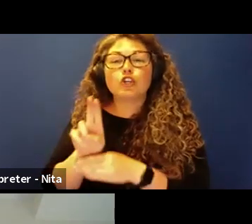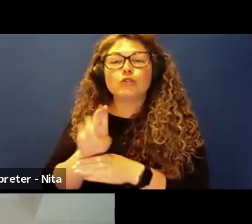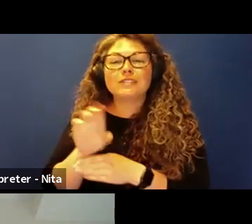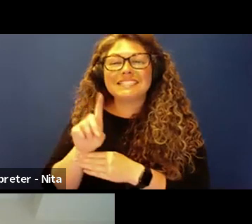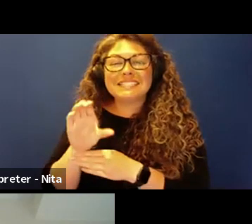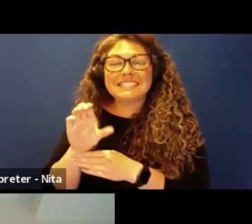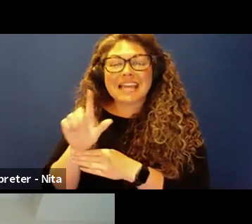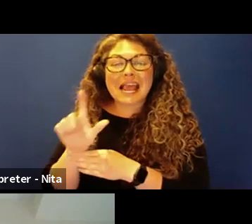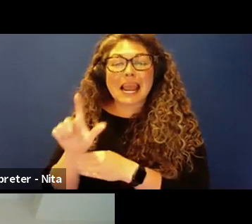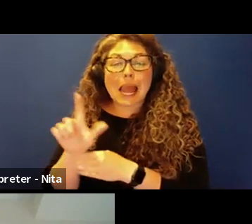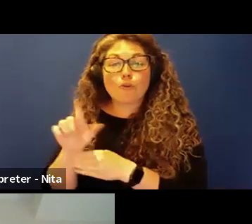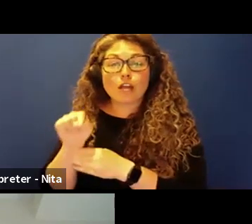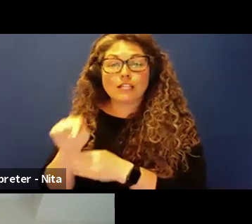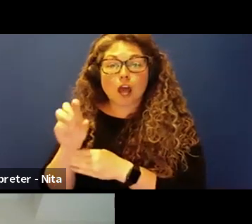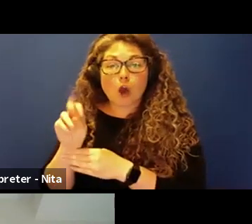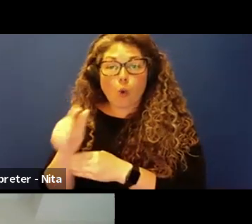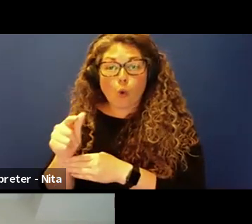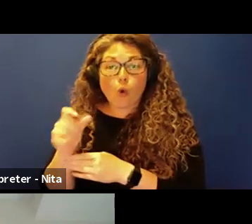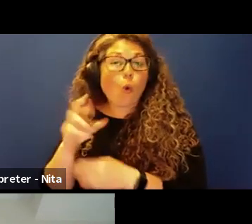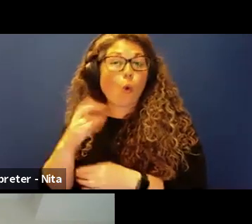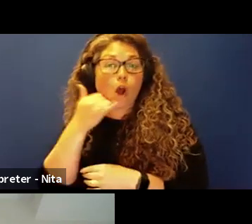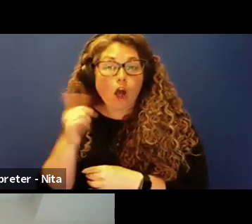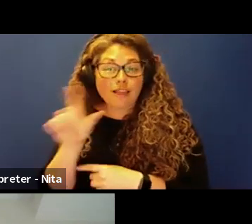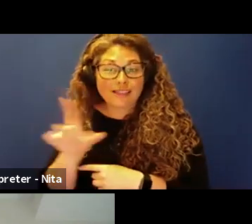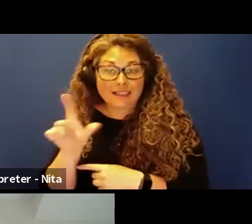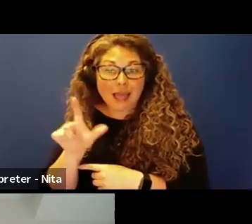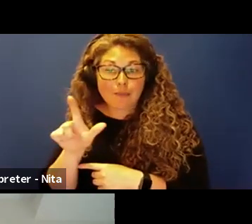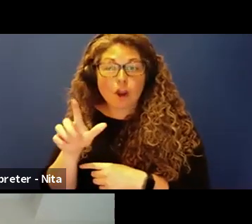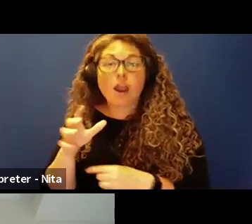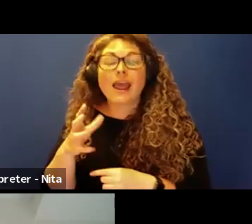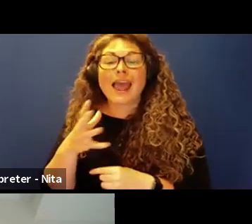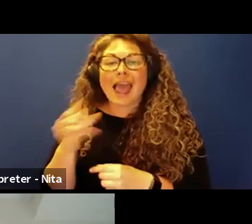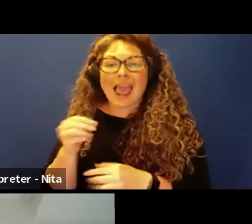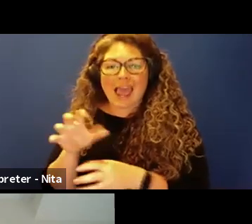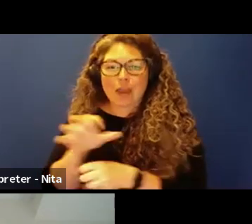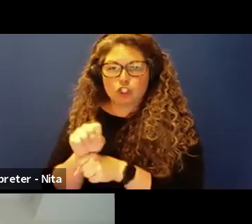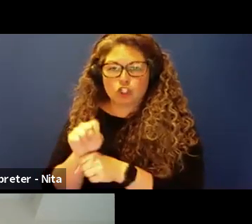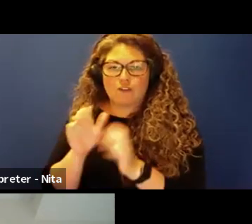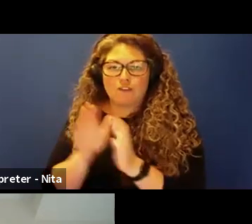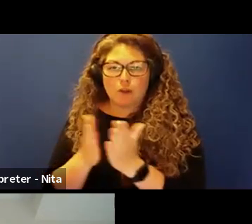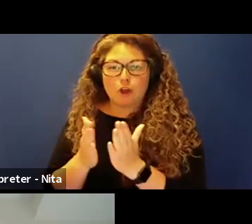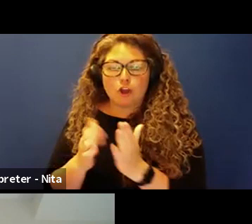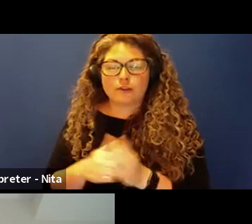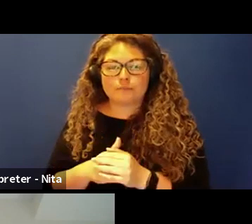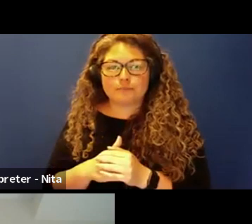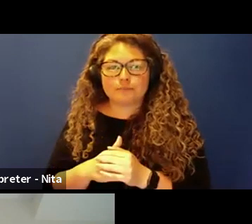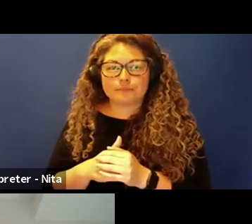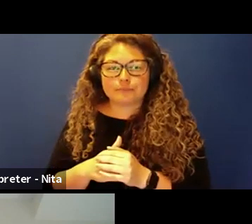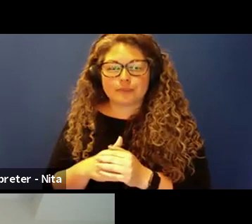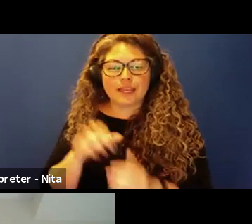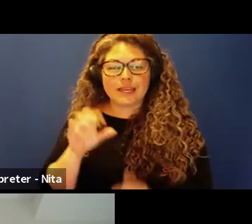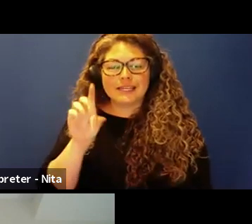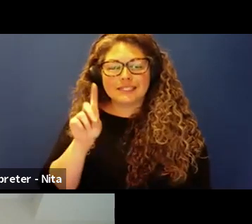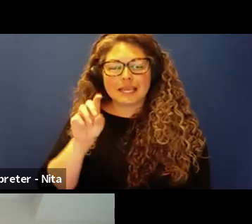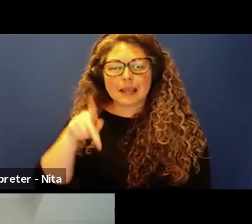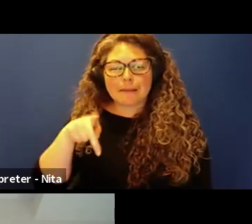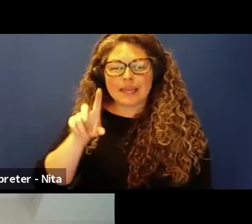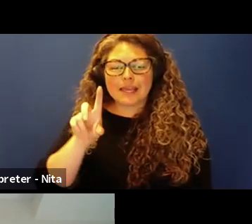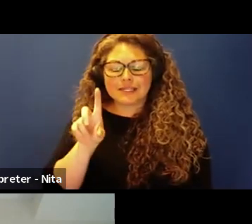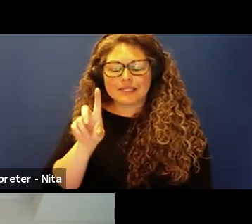dclibrary.org, or by calling the library simply. For DPW, neighbors can now visit the Fort Totten transfer station for all normal